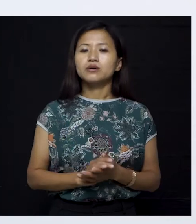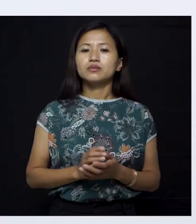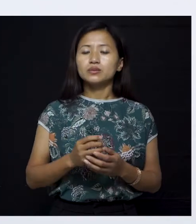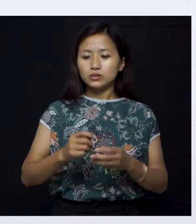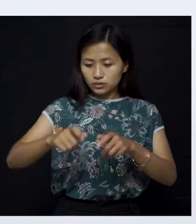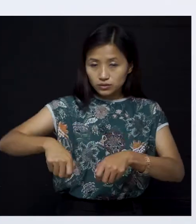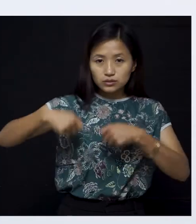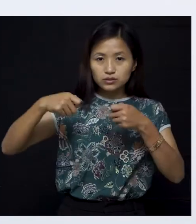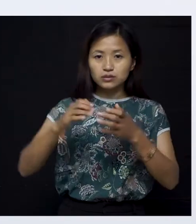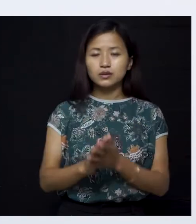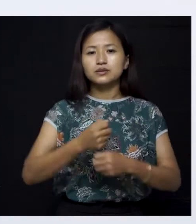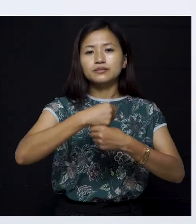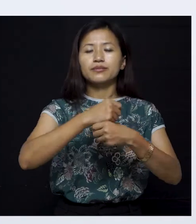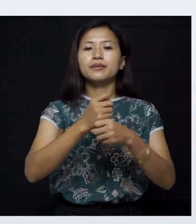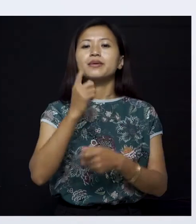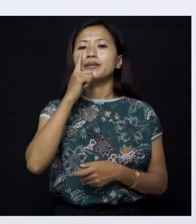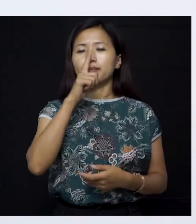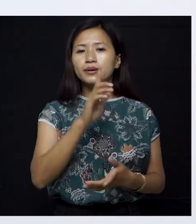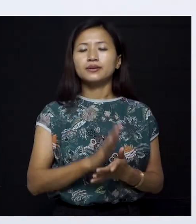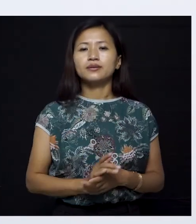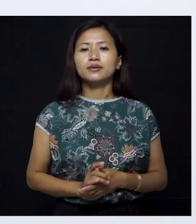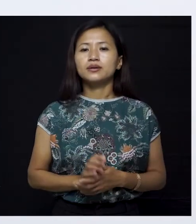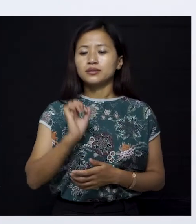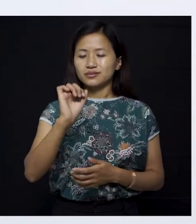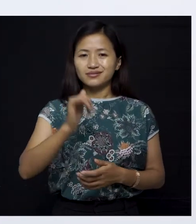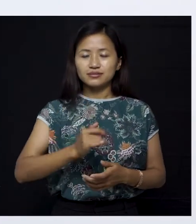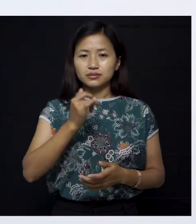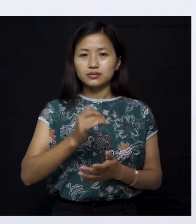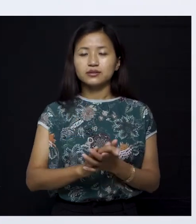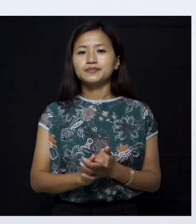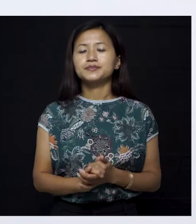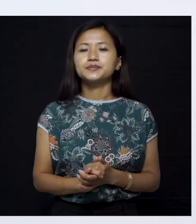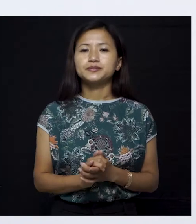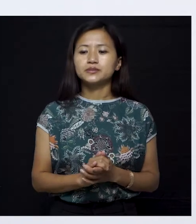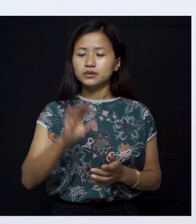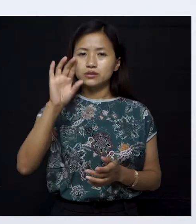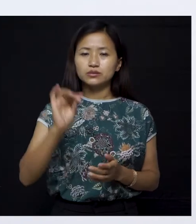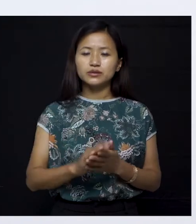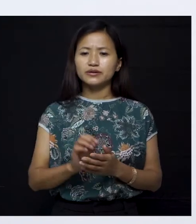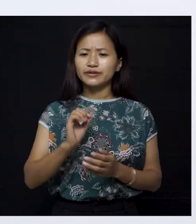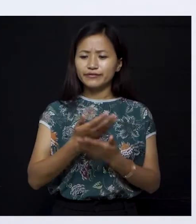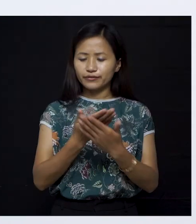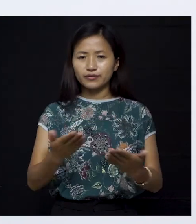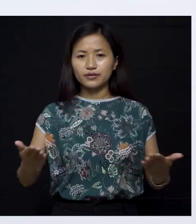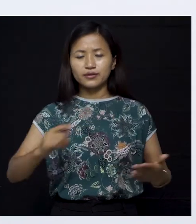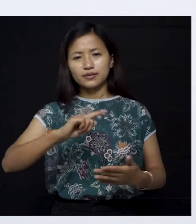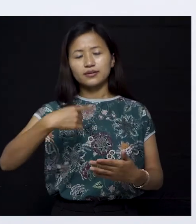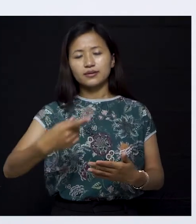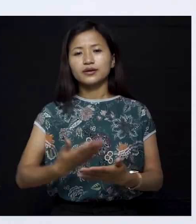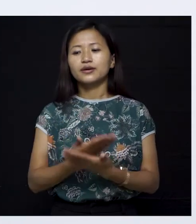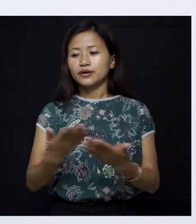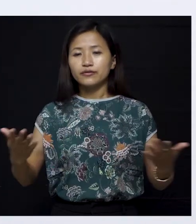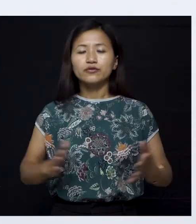Okay, this also shows that they are very self-dependent. They do everything for themselves. We saw that